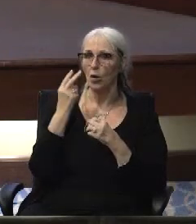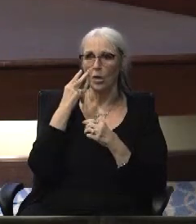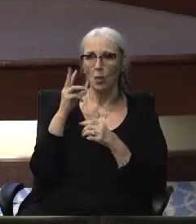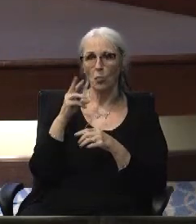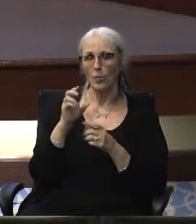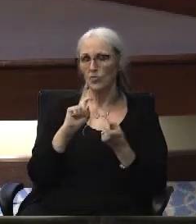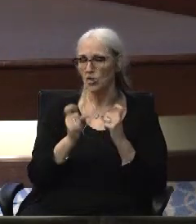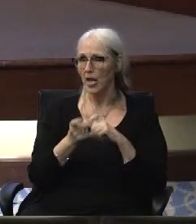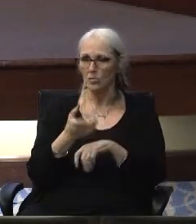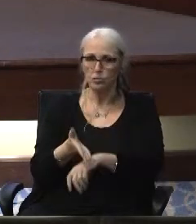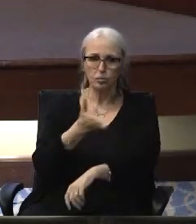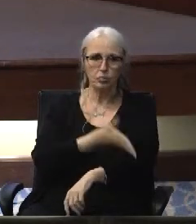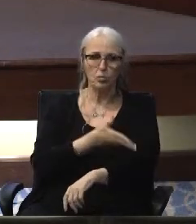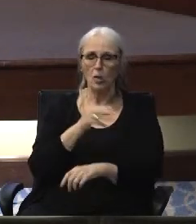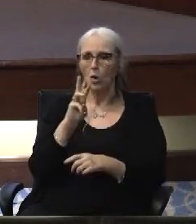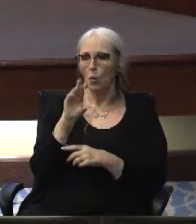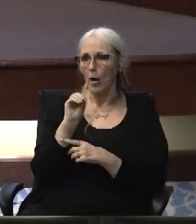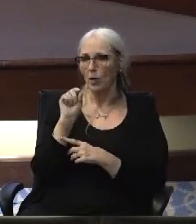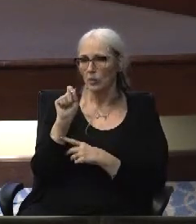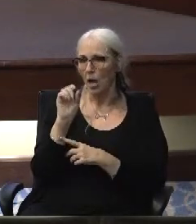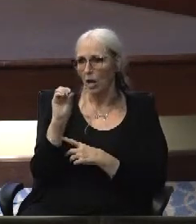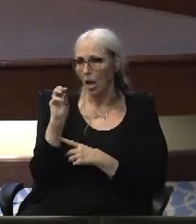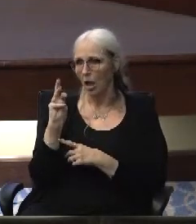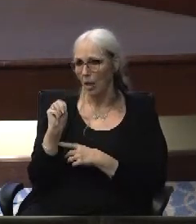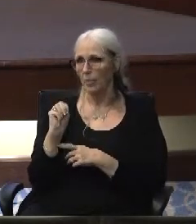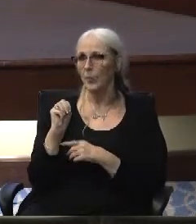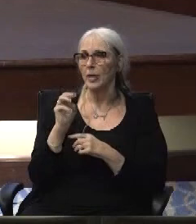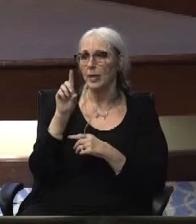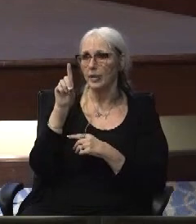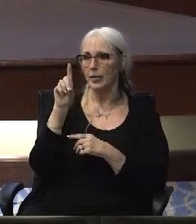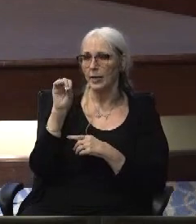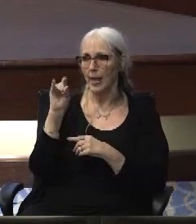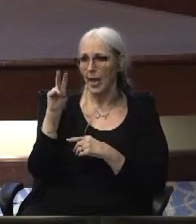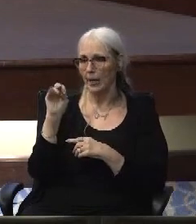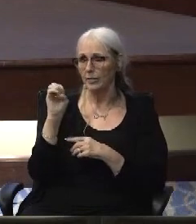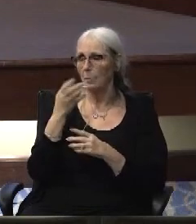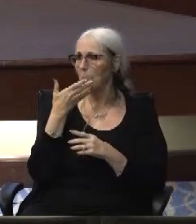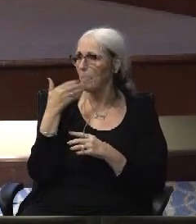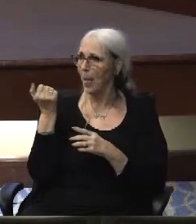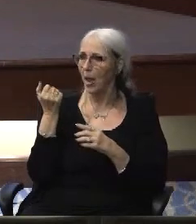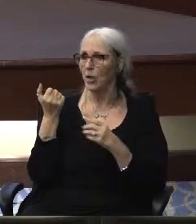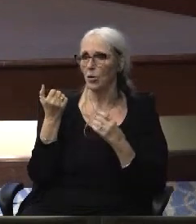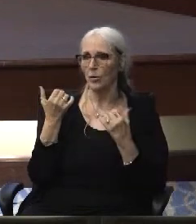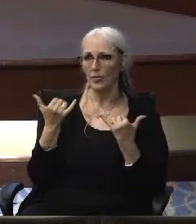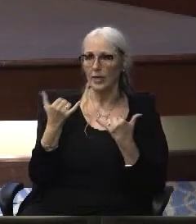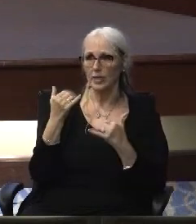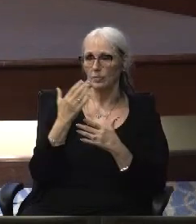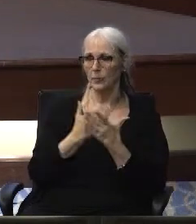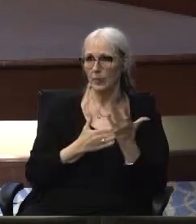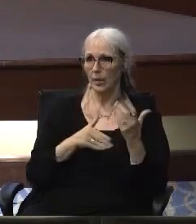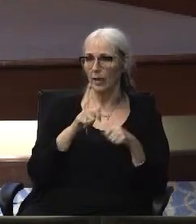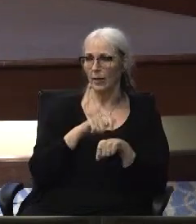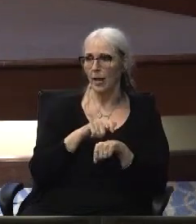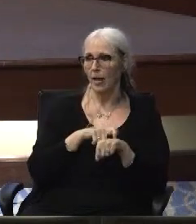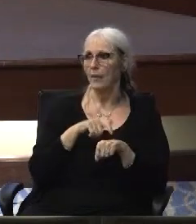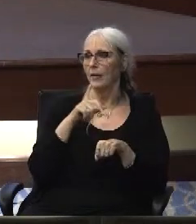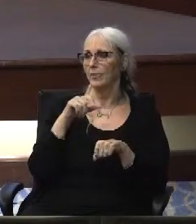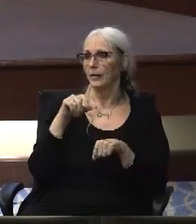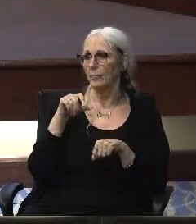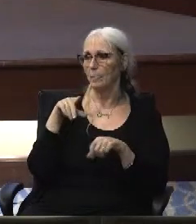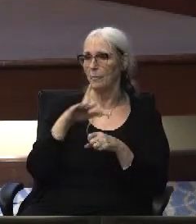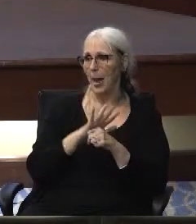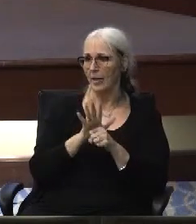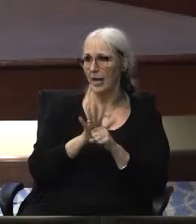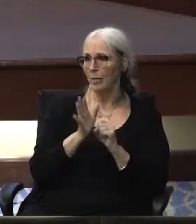much better. I think the data points are so much more relevant for where we are in this stage of the pandemic. And we've kicked up the free testing and are doing